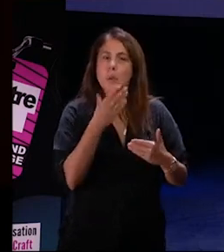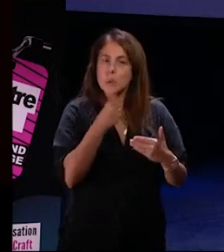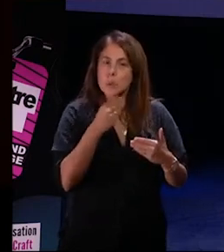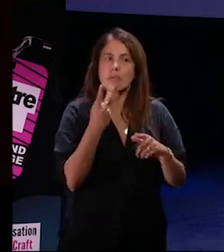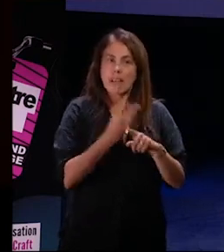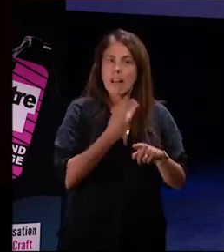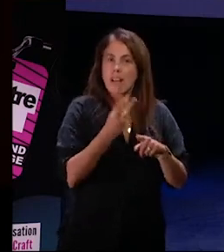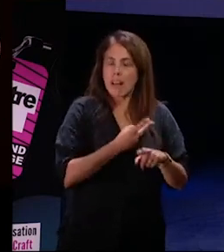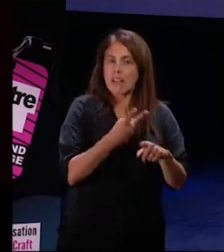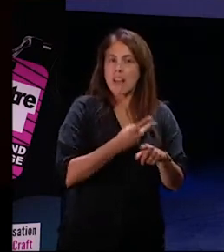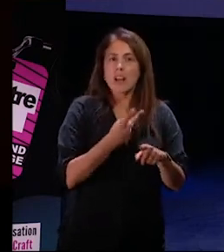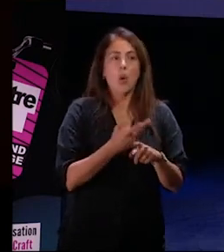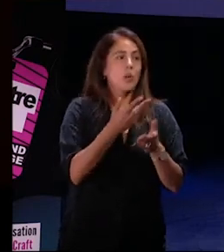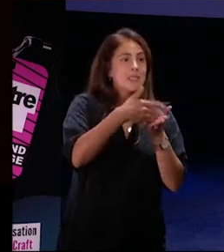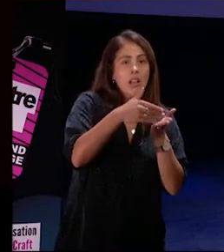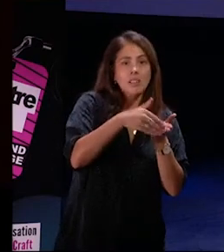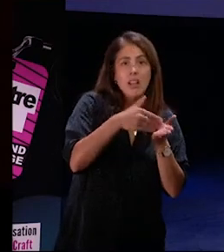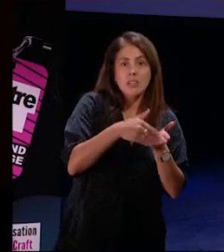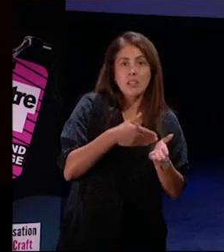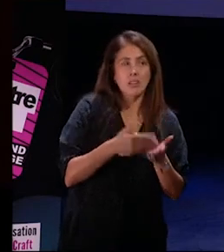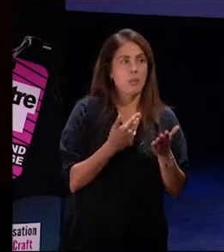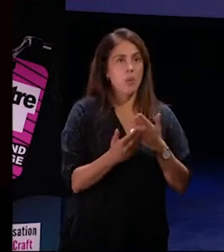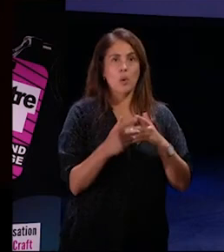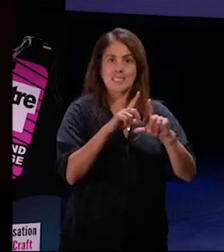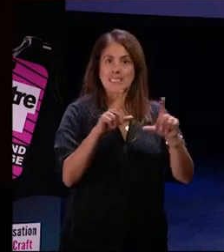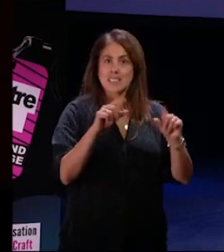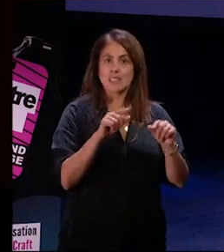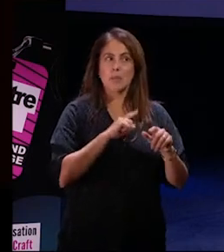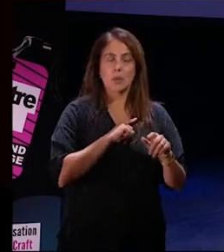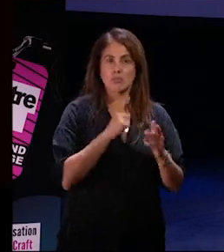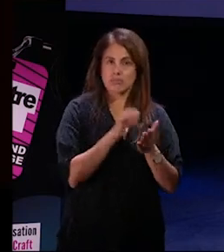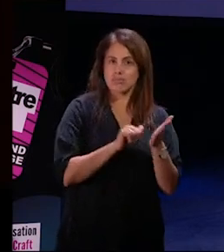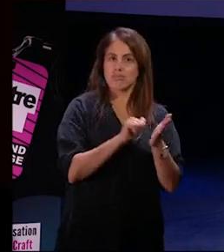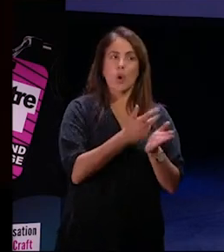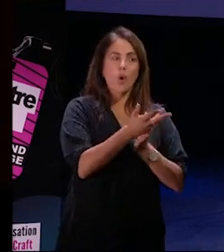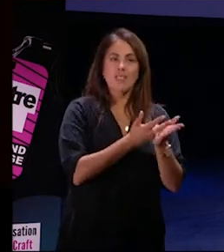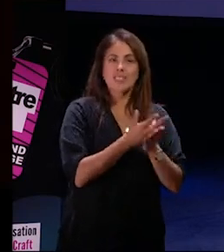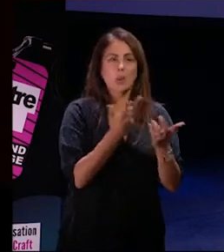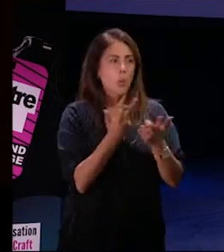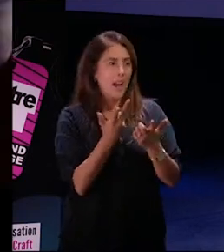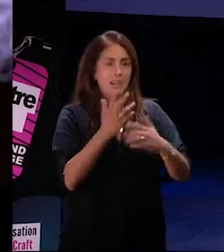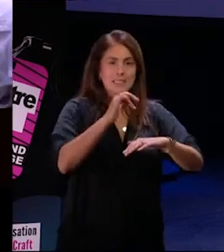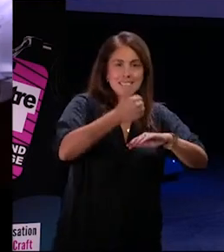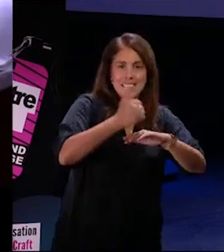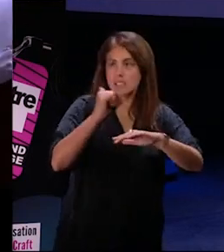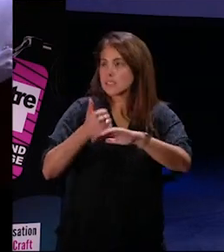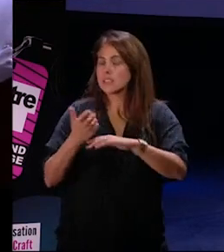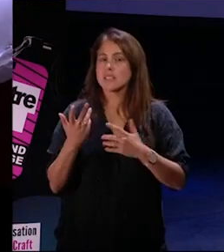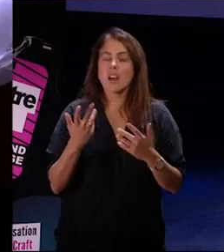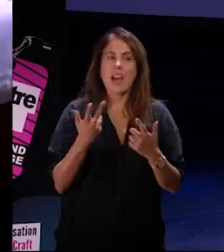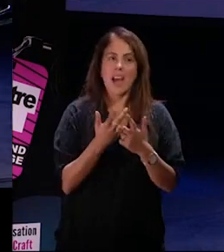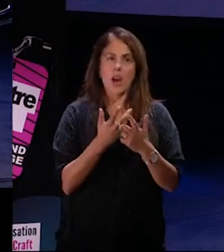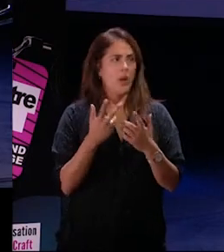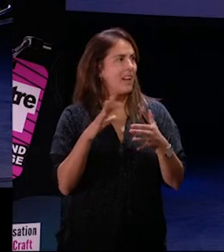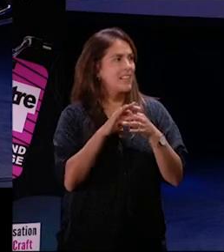or being able to sell more seats because you've actually being able to have a proper conversation about where the set sits in relation to the